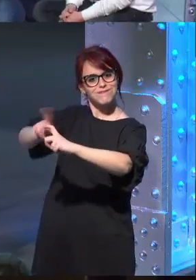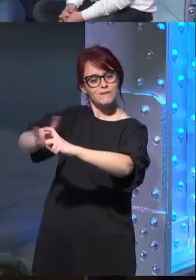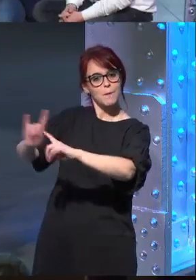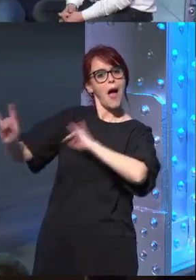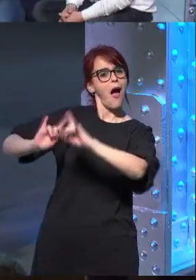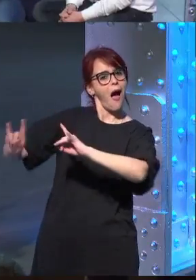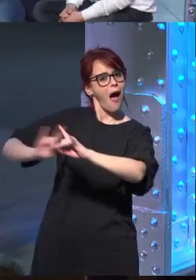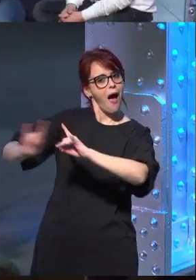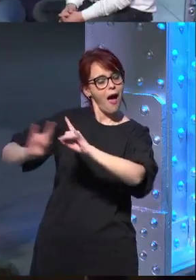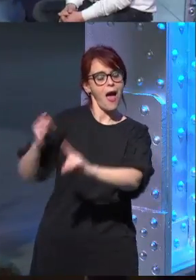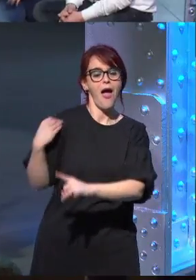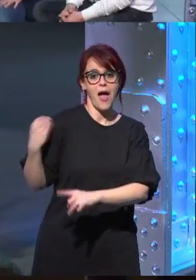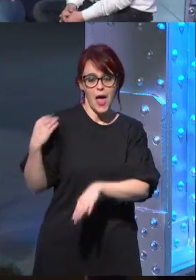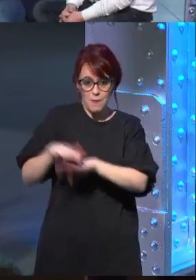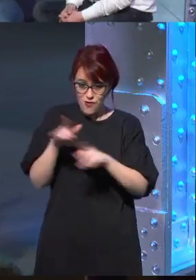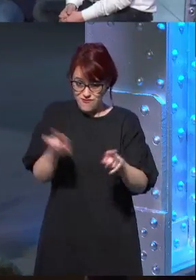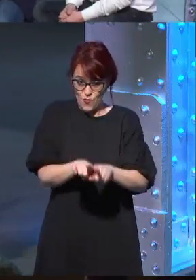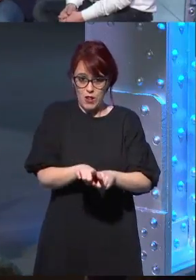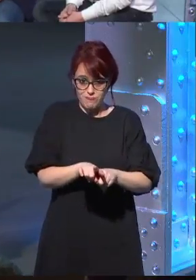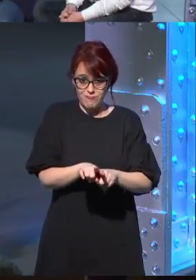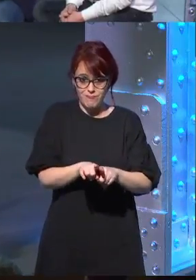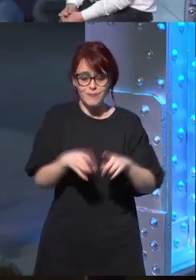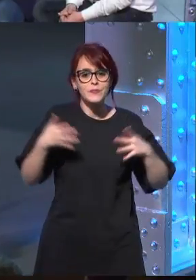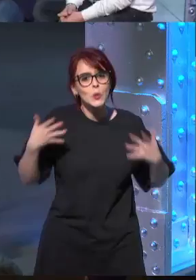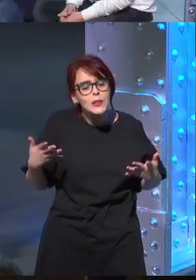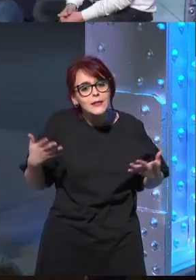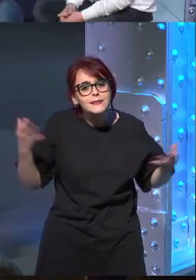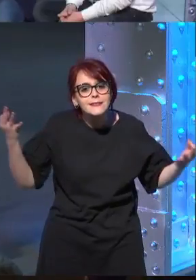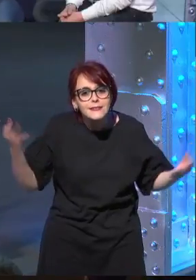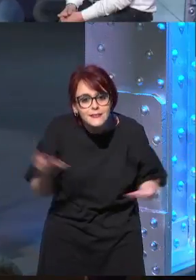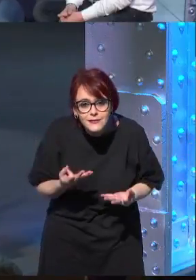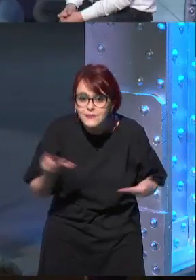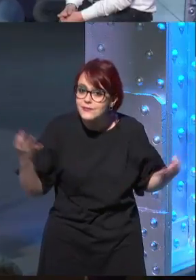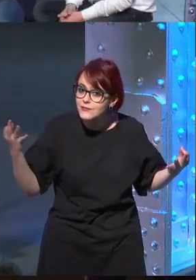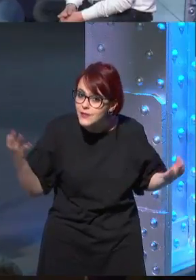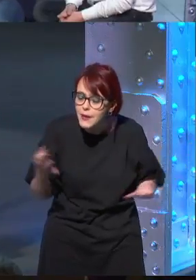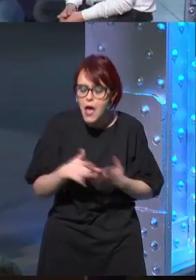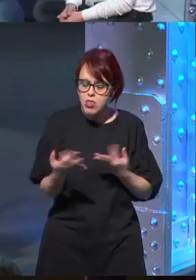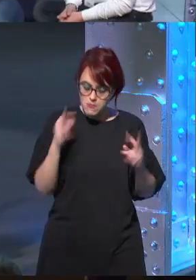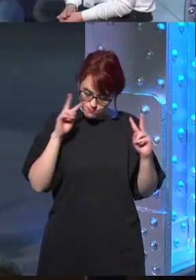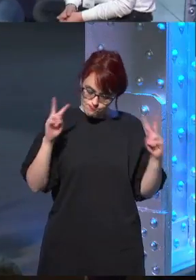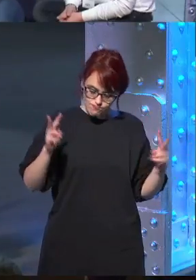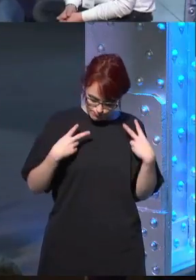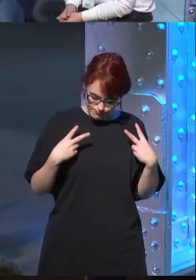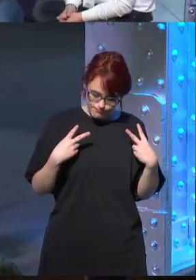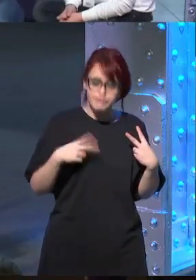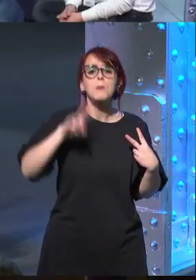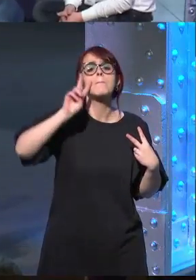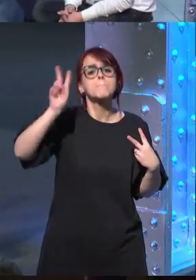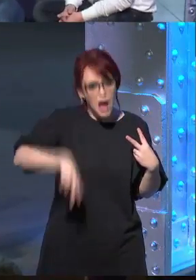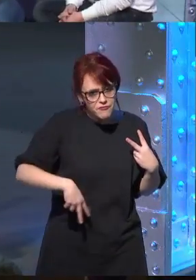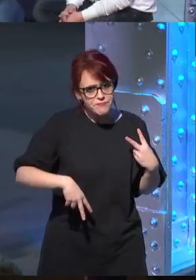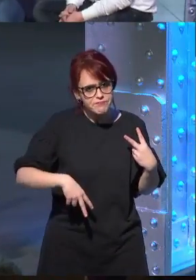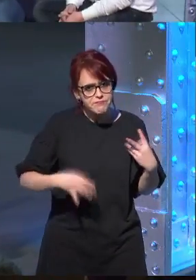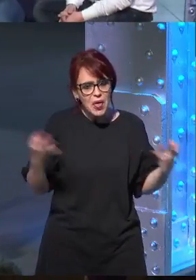of the table when we're having dinner, to leave them all in one certain area in the house like some families do. And